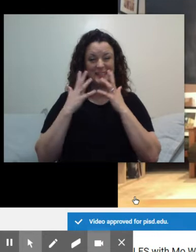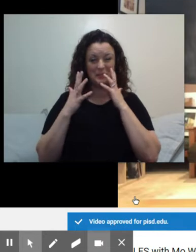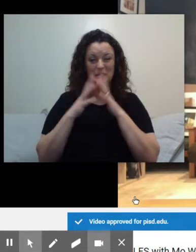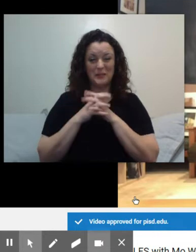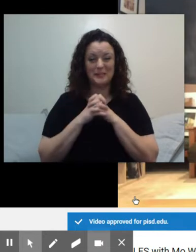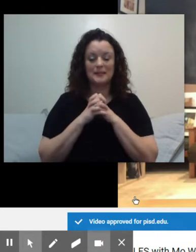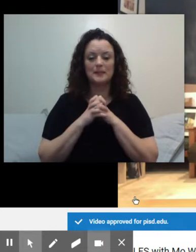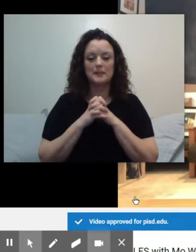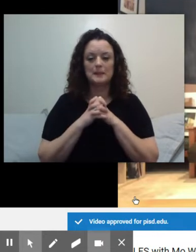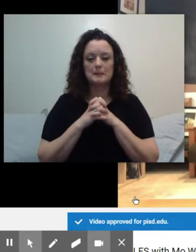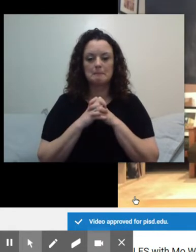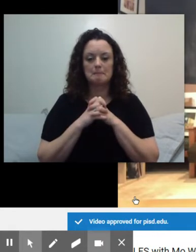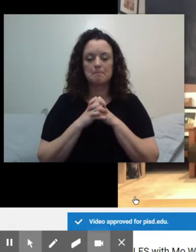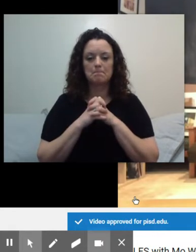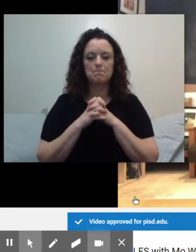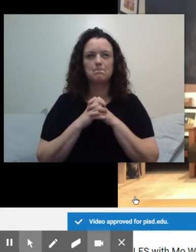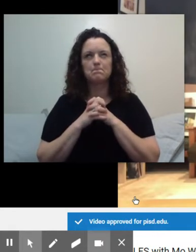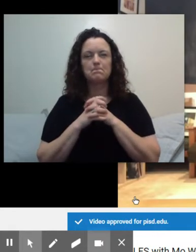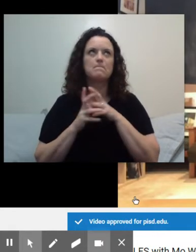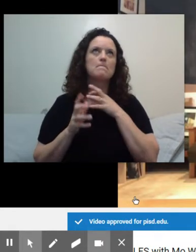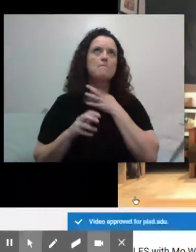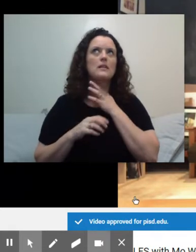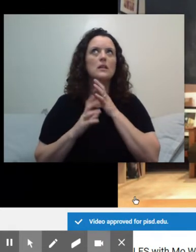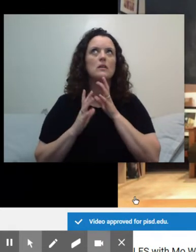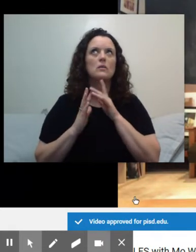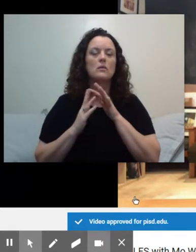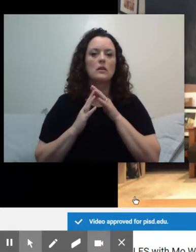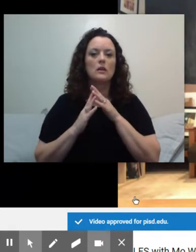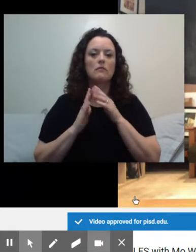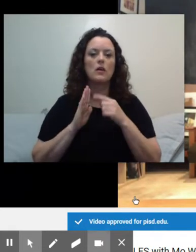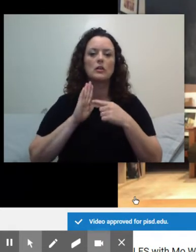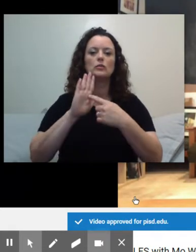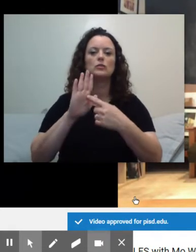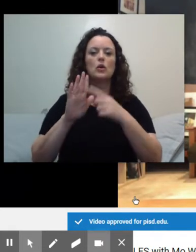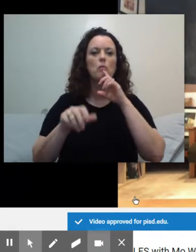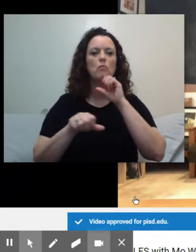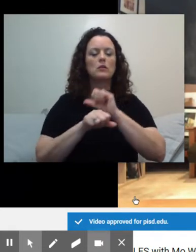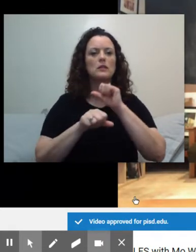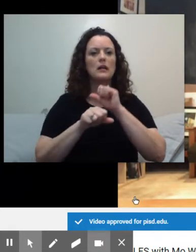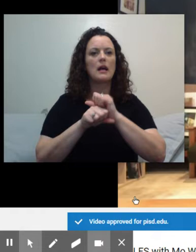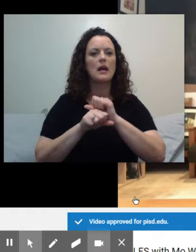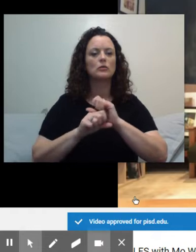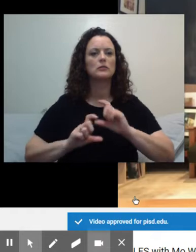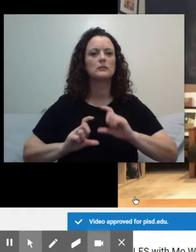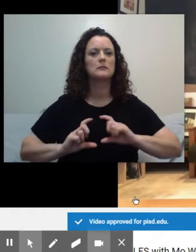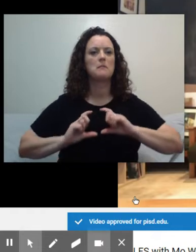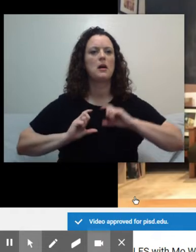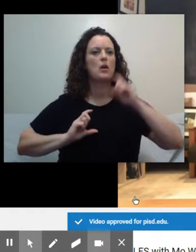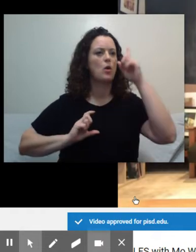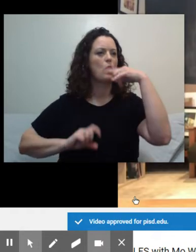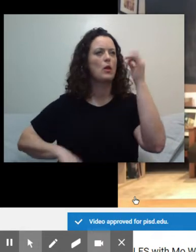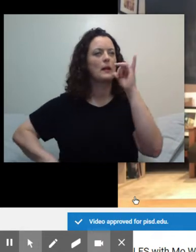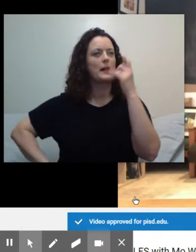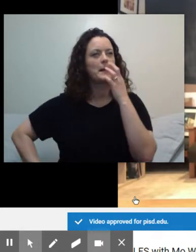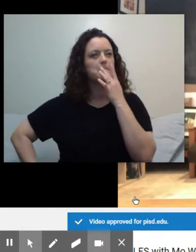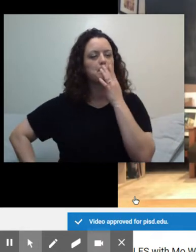I wonder if I could show you what the actual Caldecott medal looked like. I don't know where...